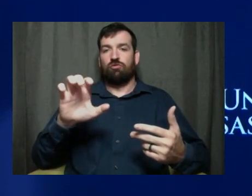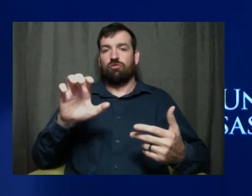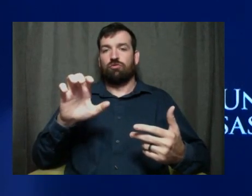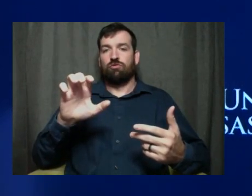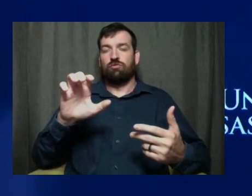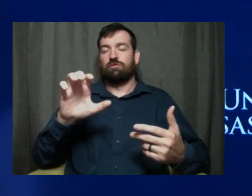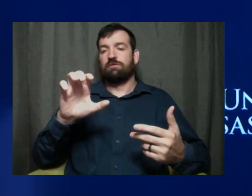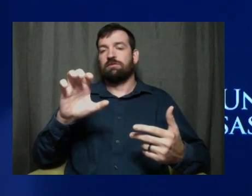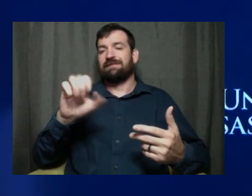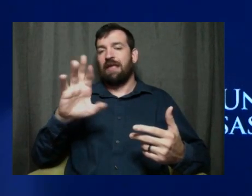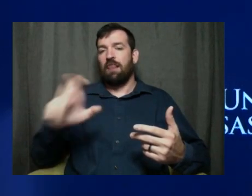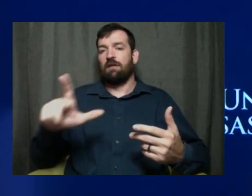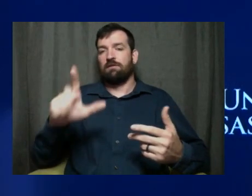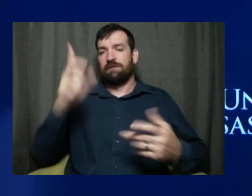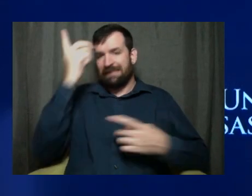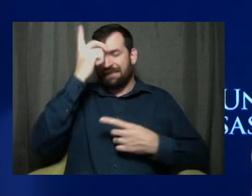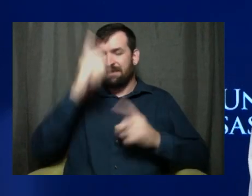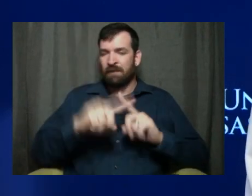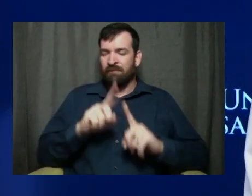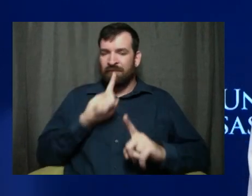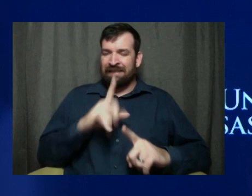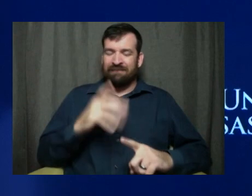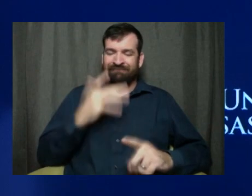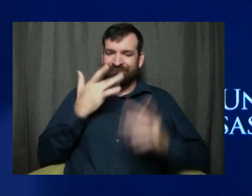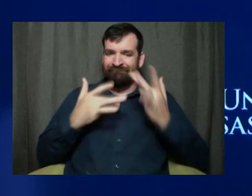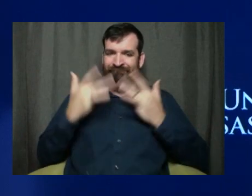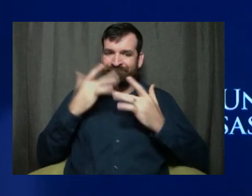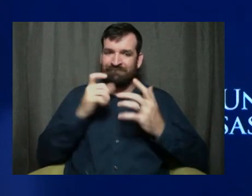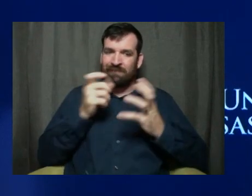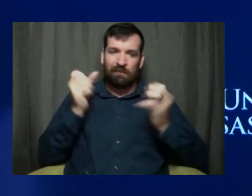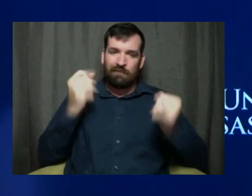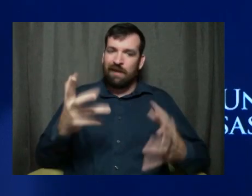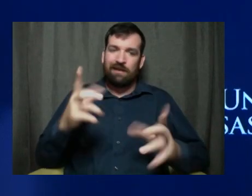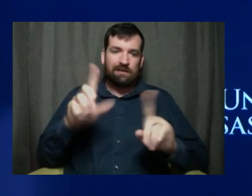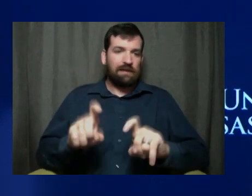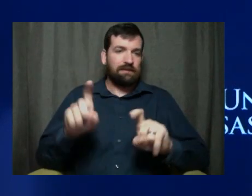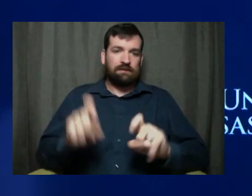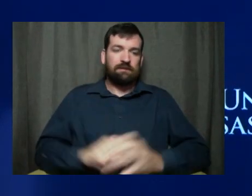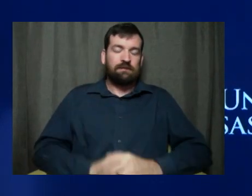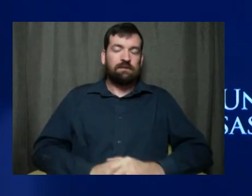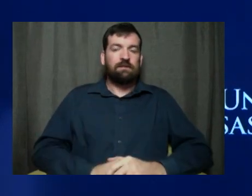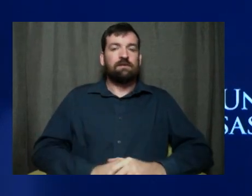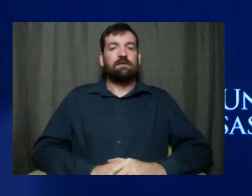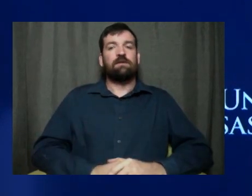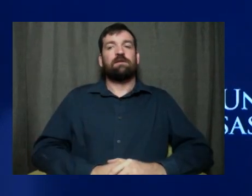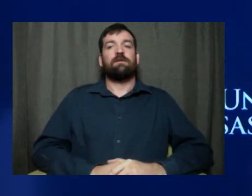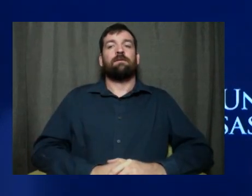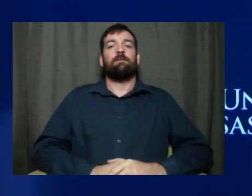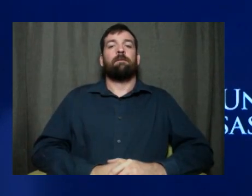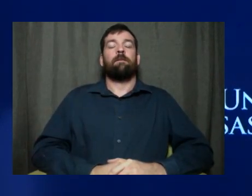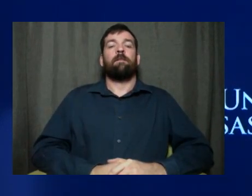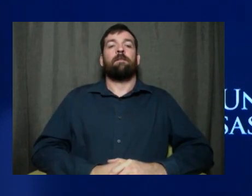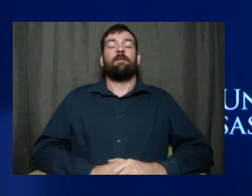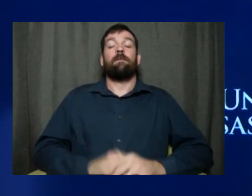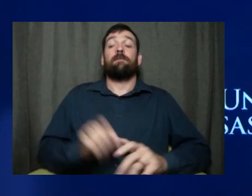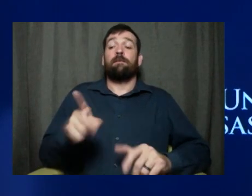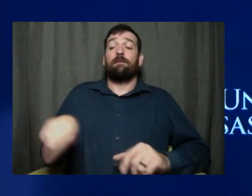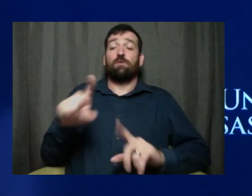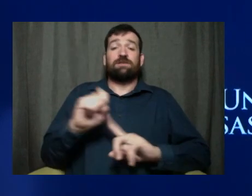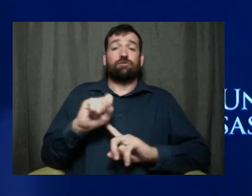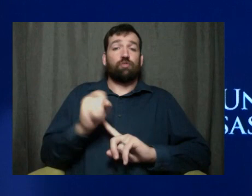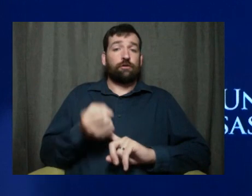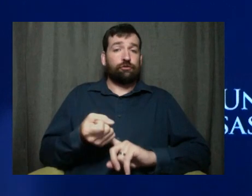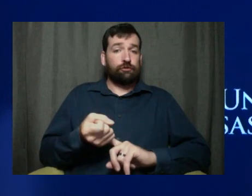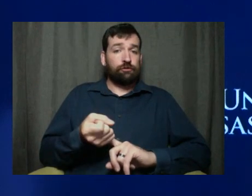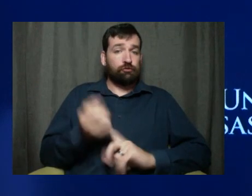actually pretty slim testing options at that point in time. So those situations that would have been offered